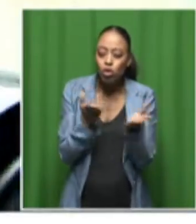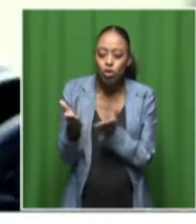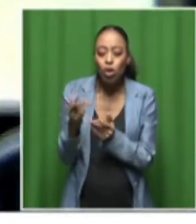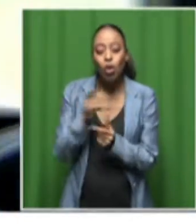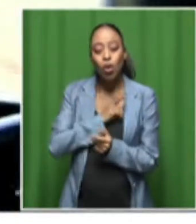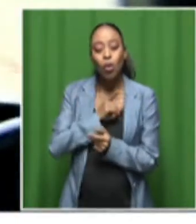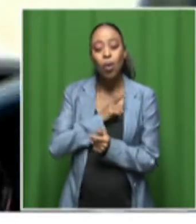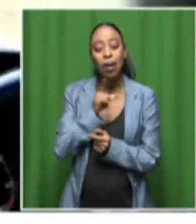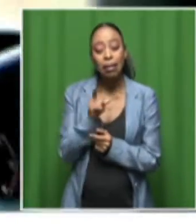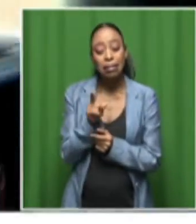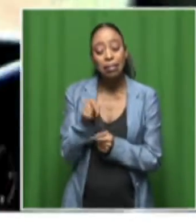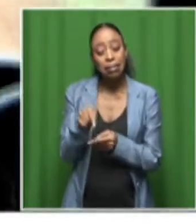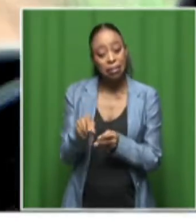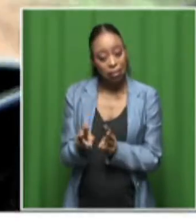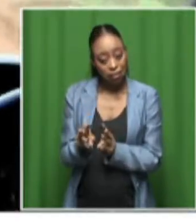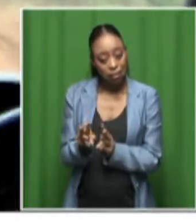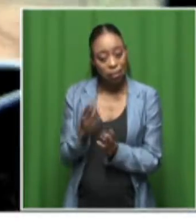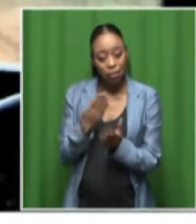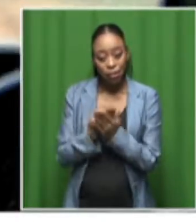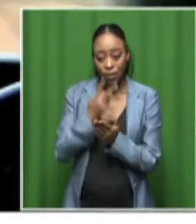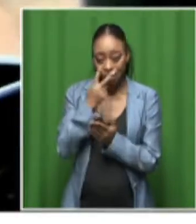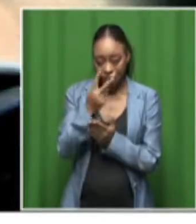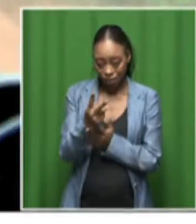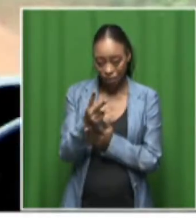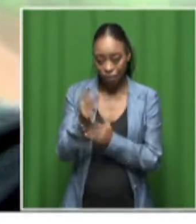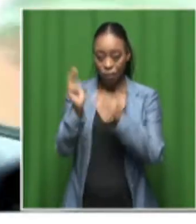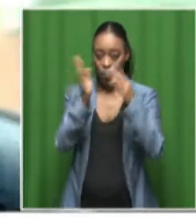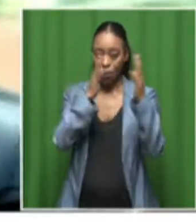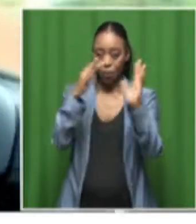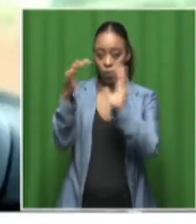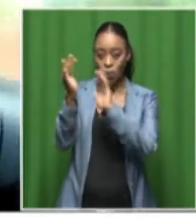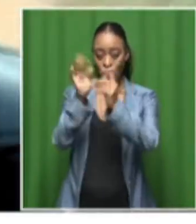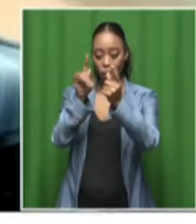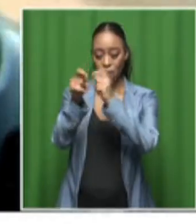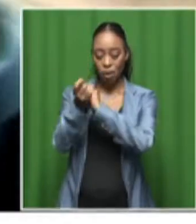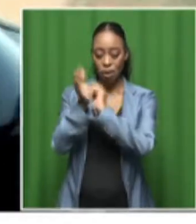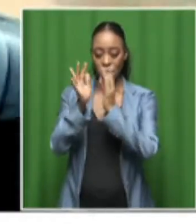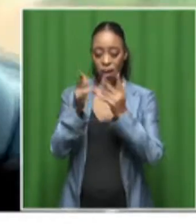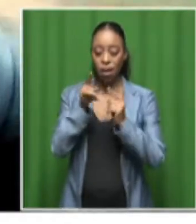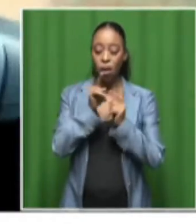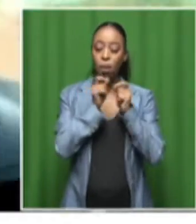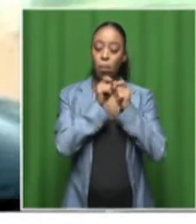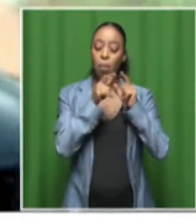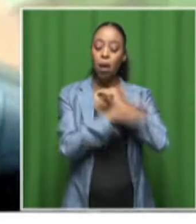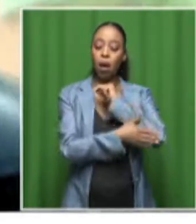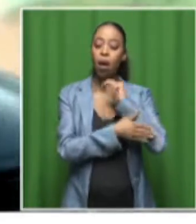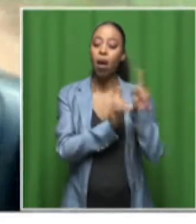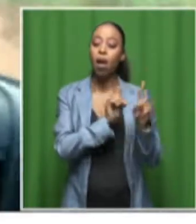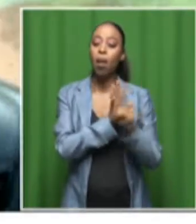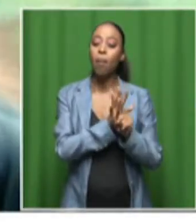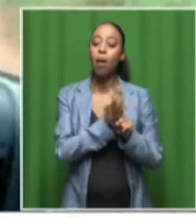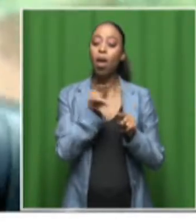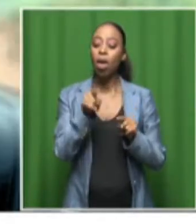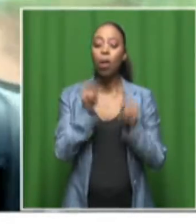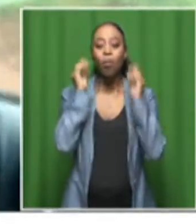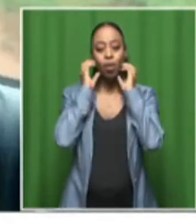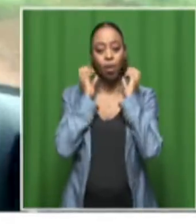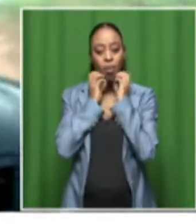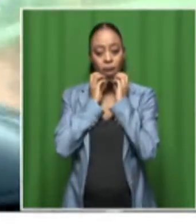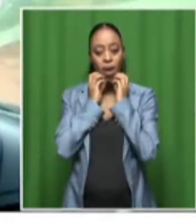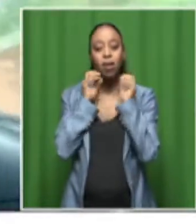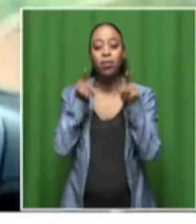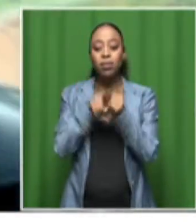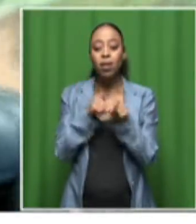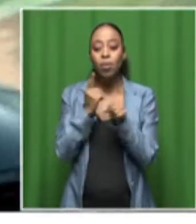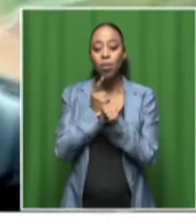real effects of climate change. And I mean, one of the biggest countries that's affected by climate change is Mozambique and what it does